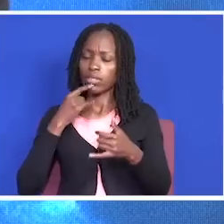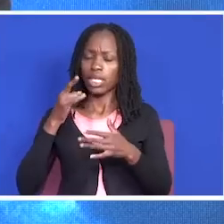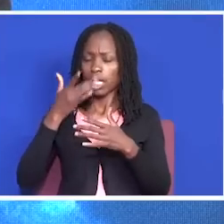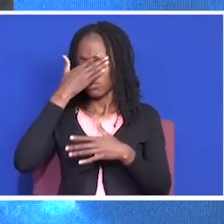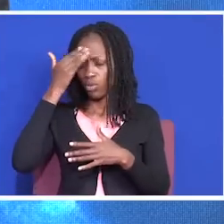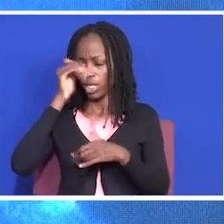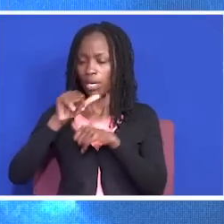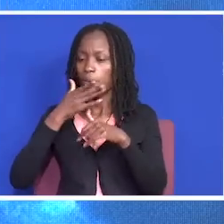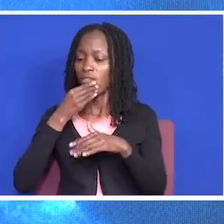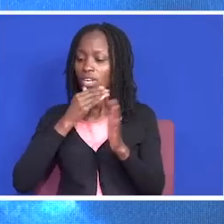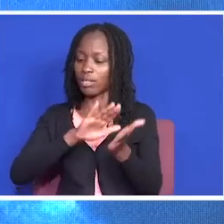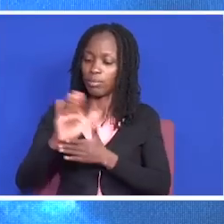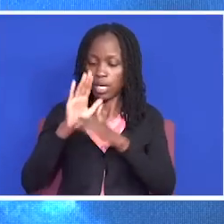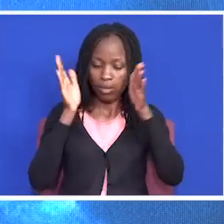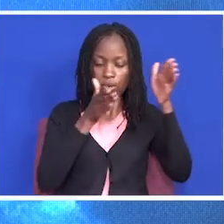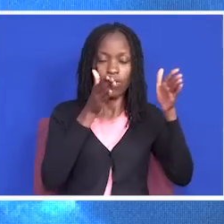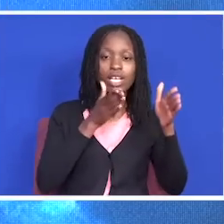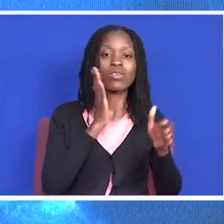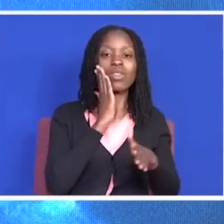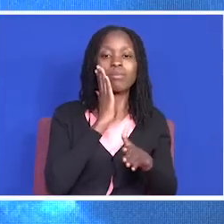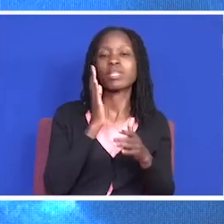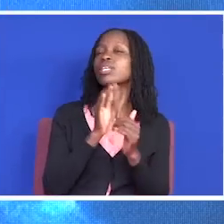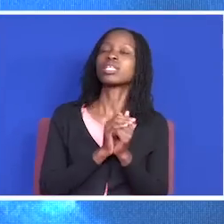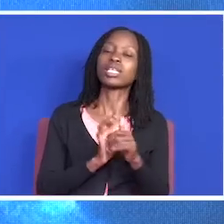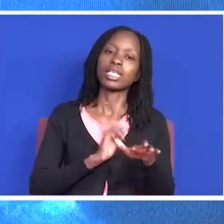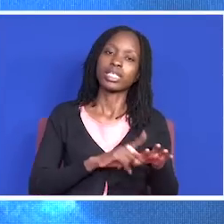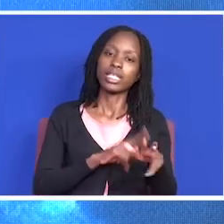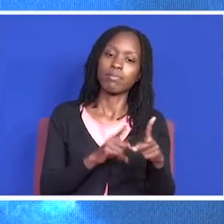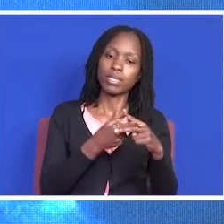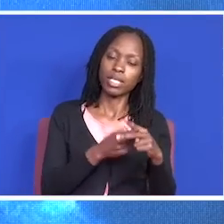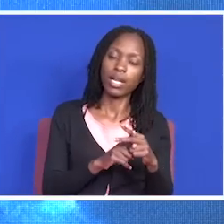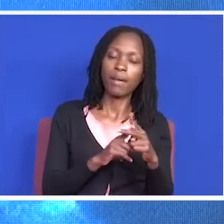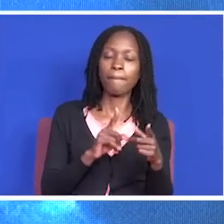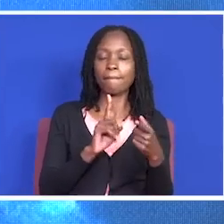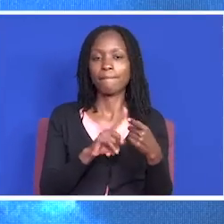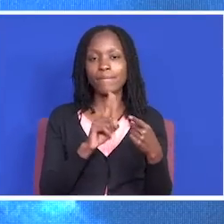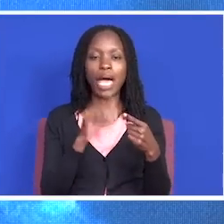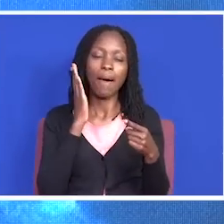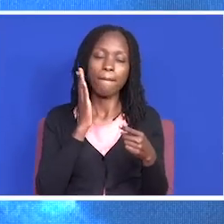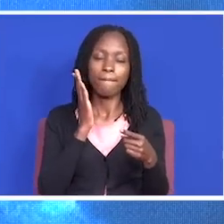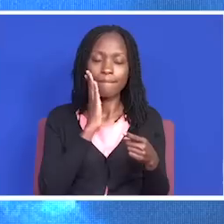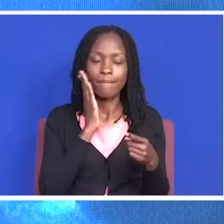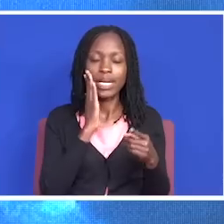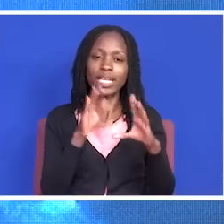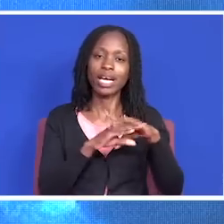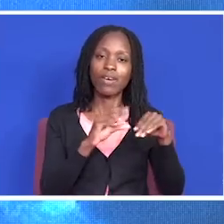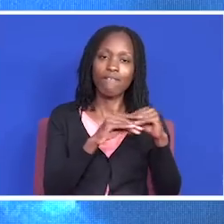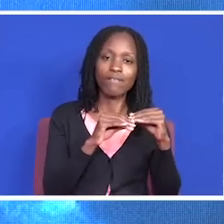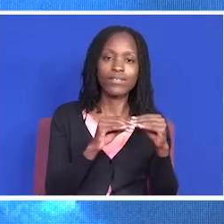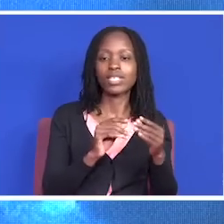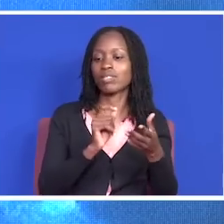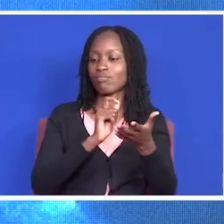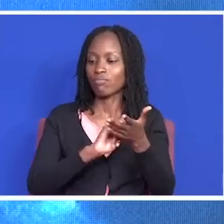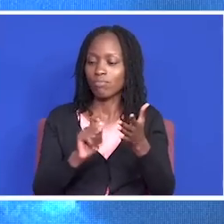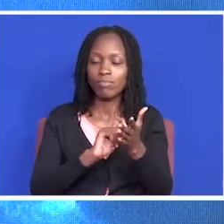this. Let's look at the mother's side. And they started, mothers are the comforters. There was no debate,